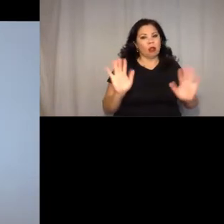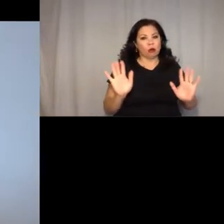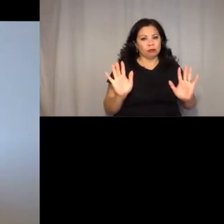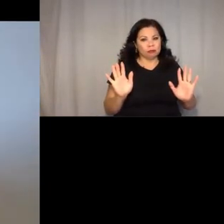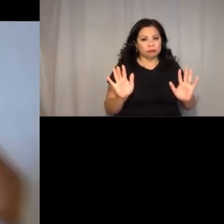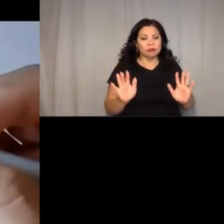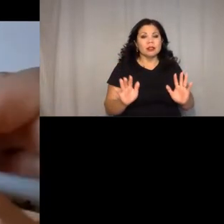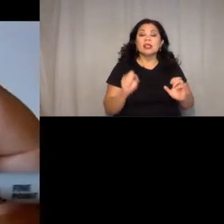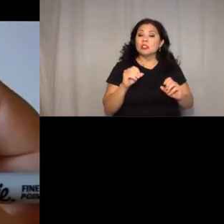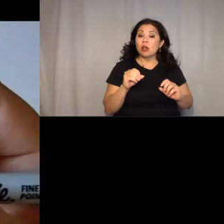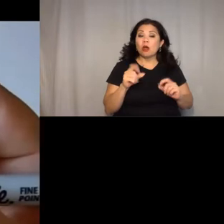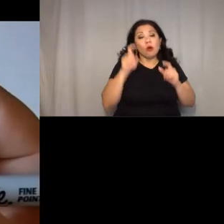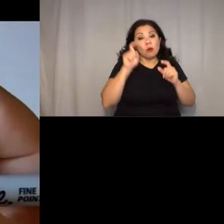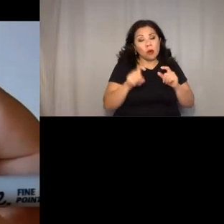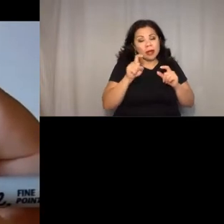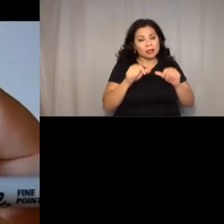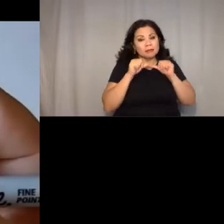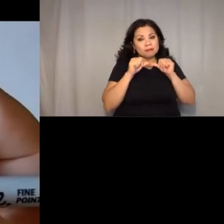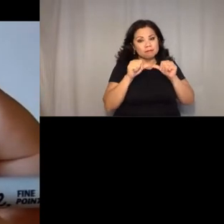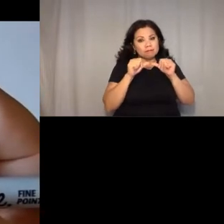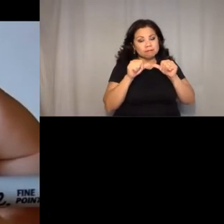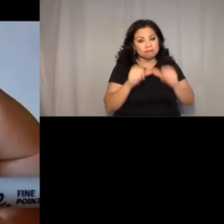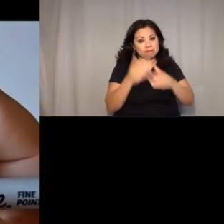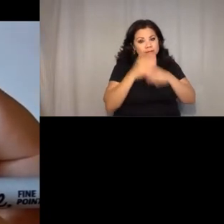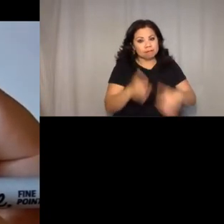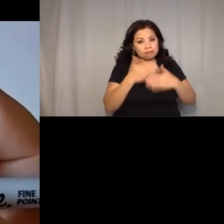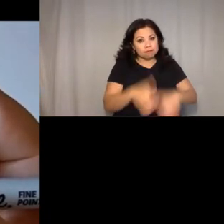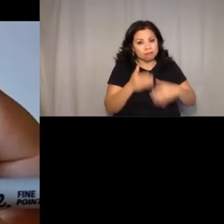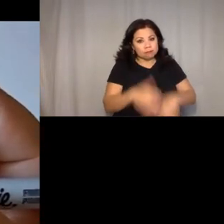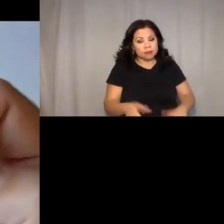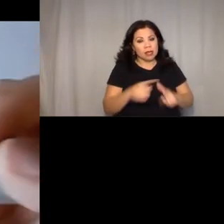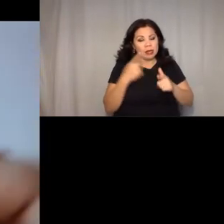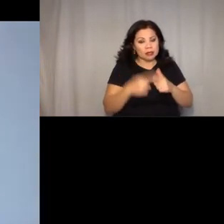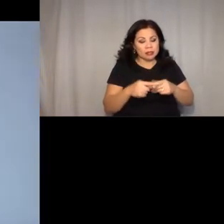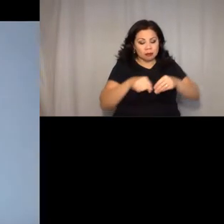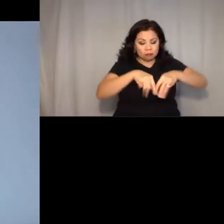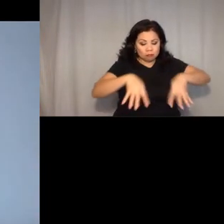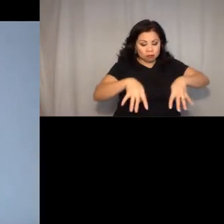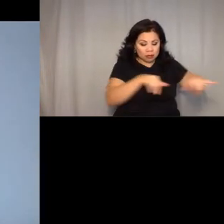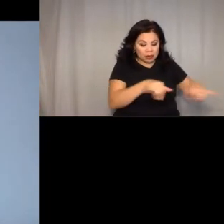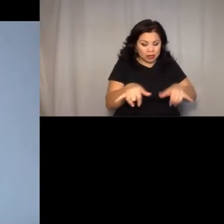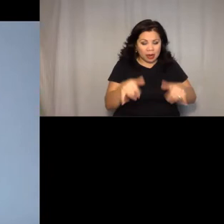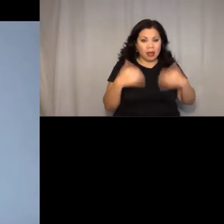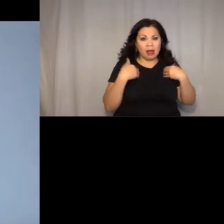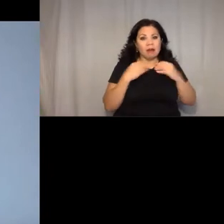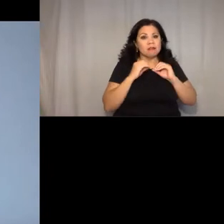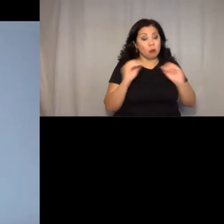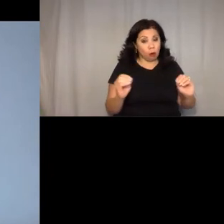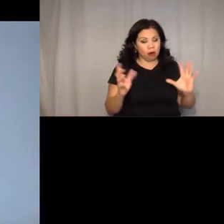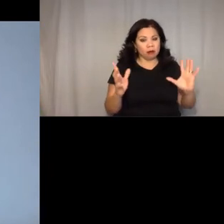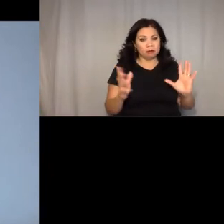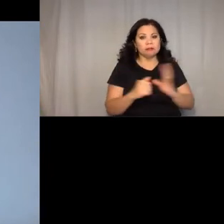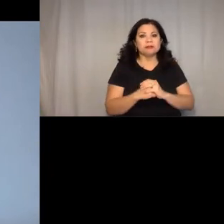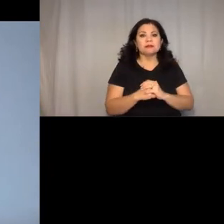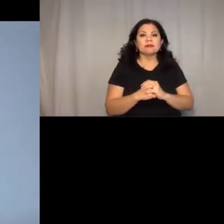into this part. Alright, keep dividing by common factors until they don't have any more common factors. Well, this was a common factor they had,